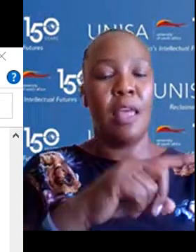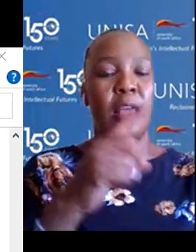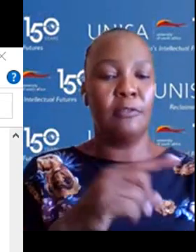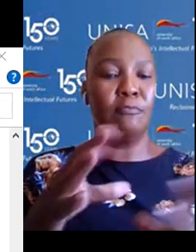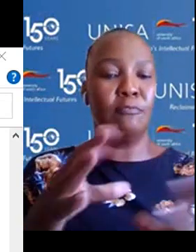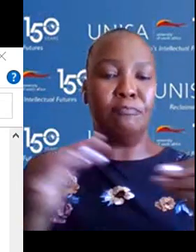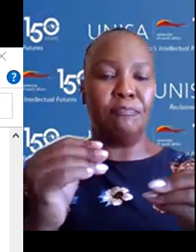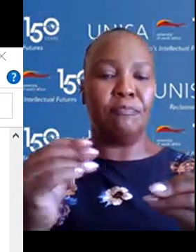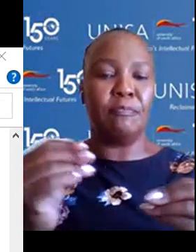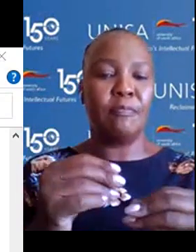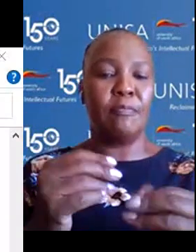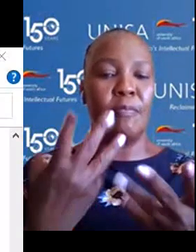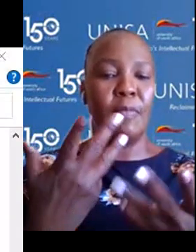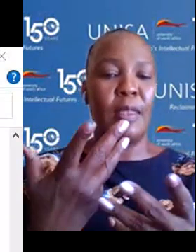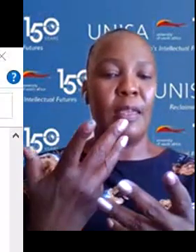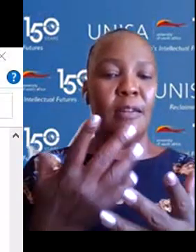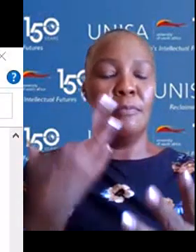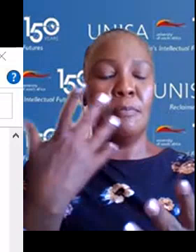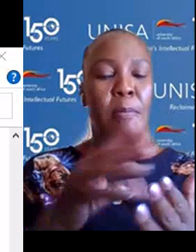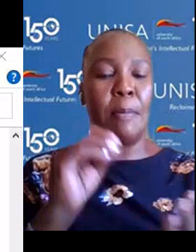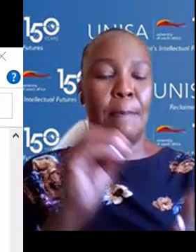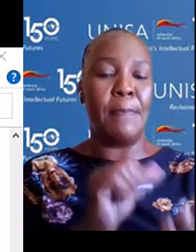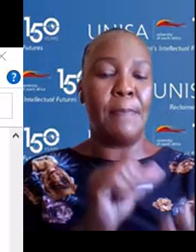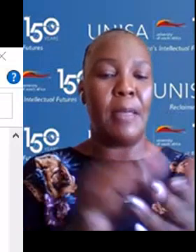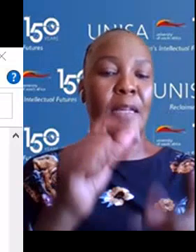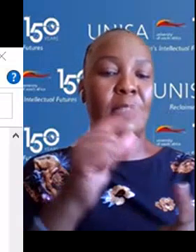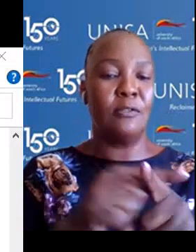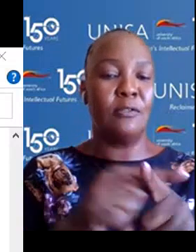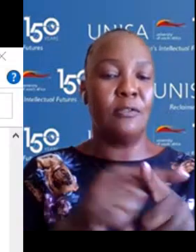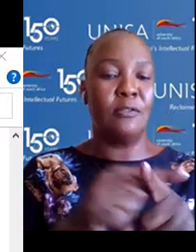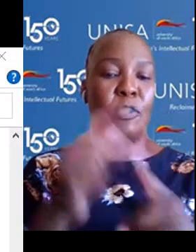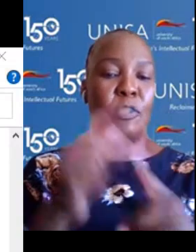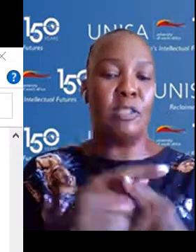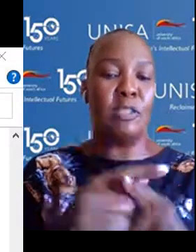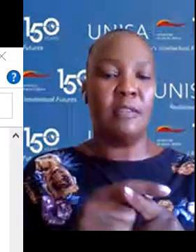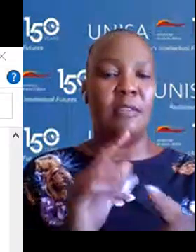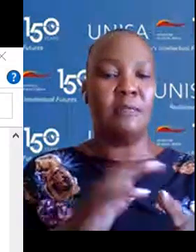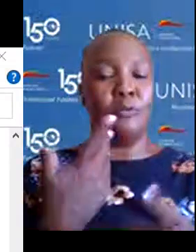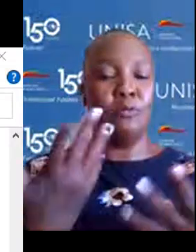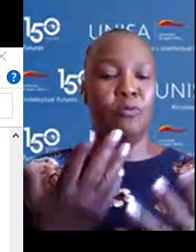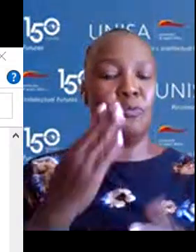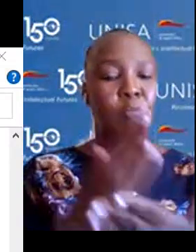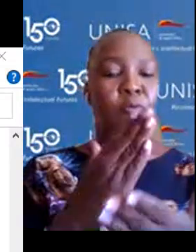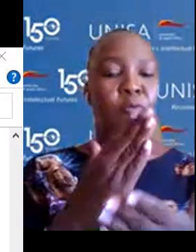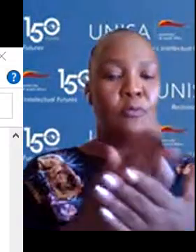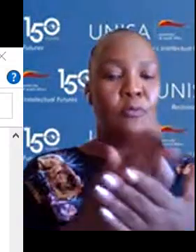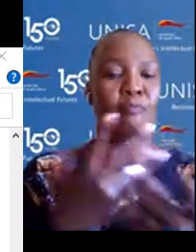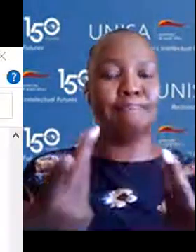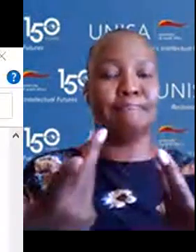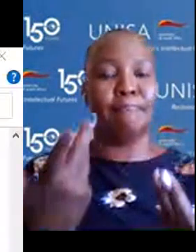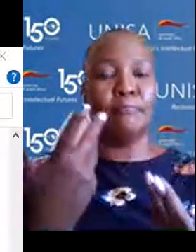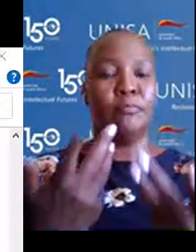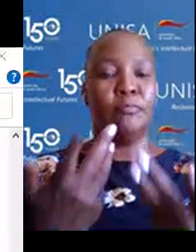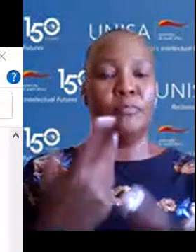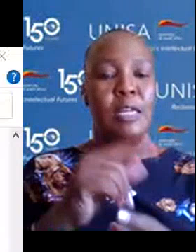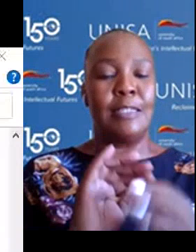expire. And I can even set a password if I really want to make sure of the security